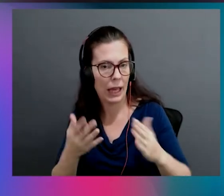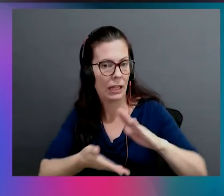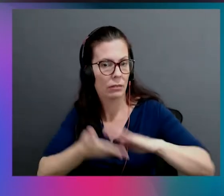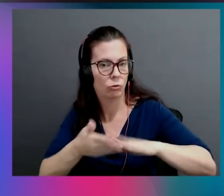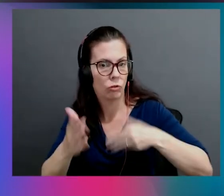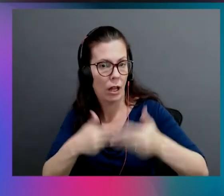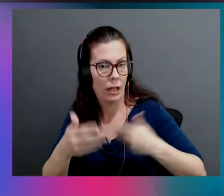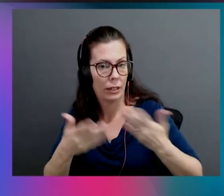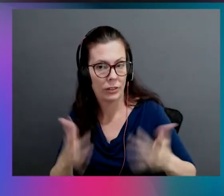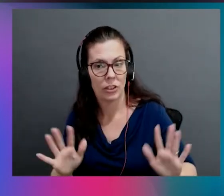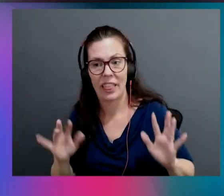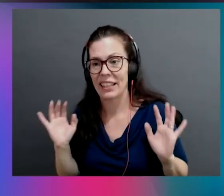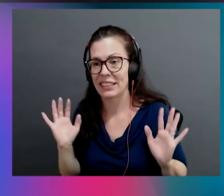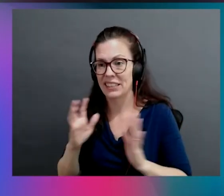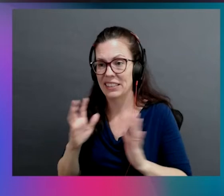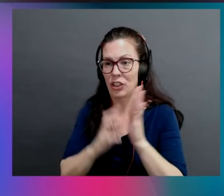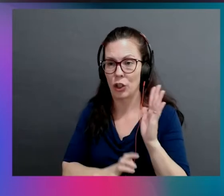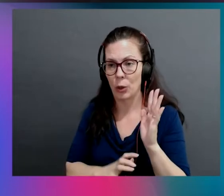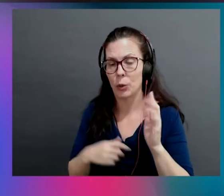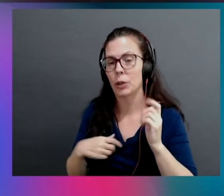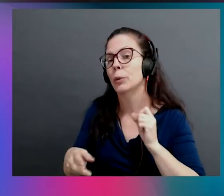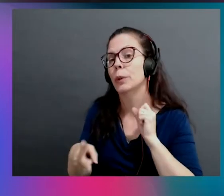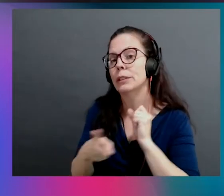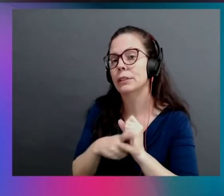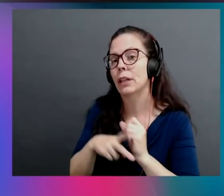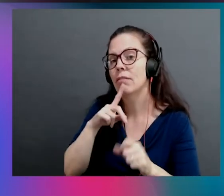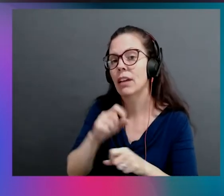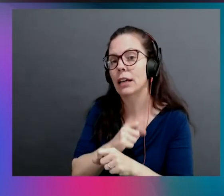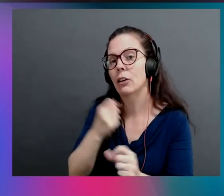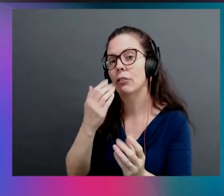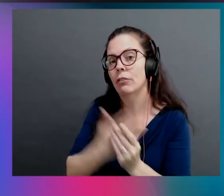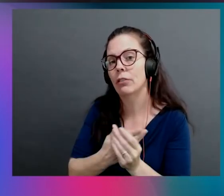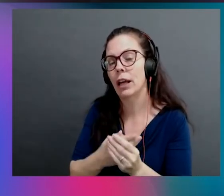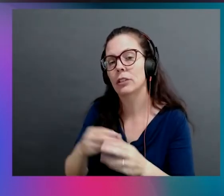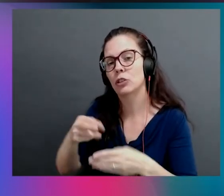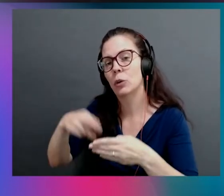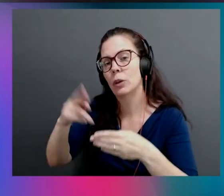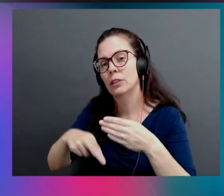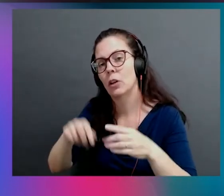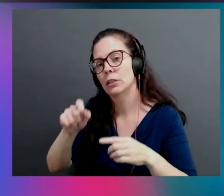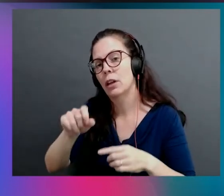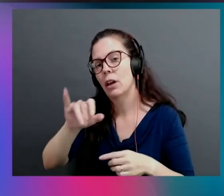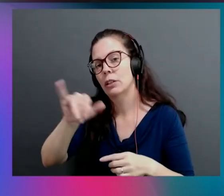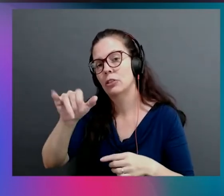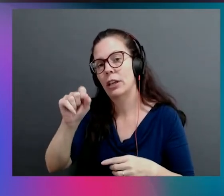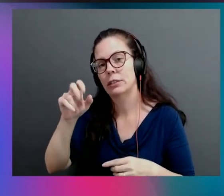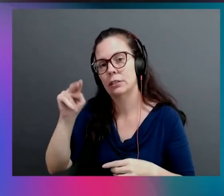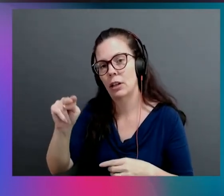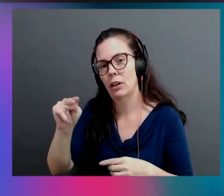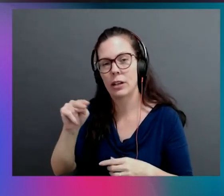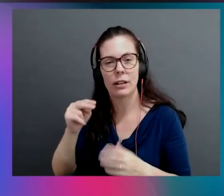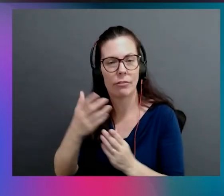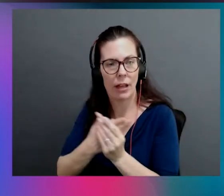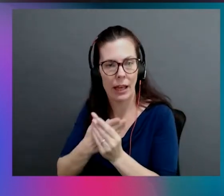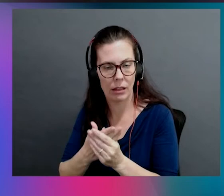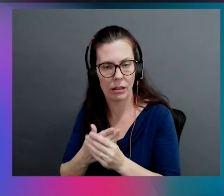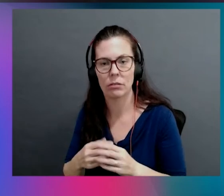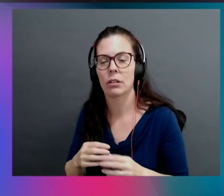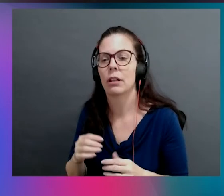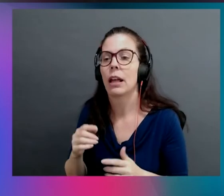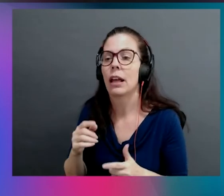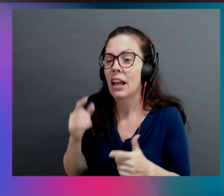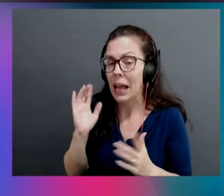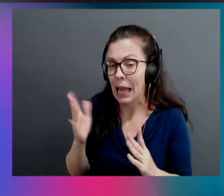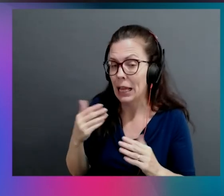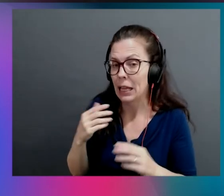That's all the code. We're going to save the actual file to a results.json file. Yep. Okay. Yep. And I have built a